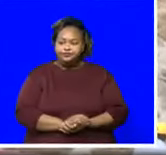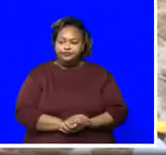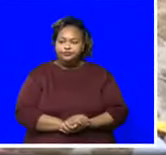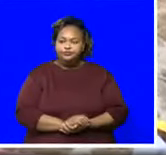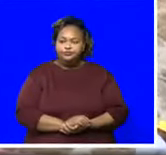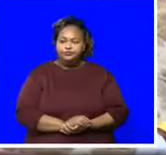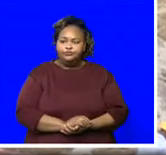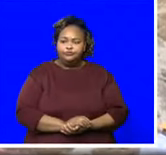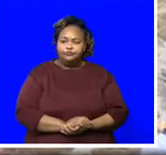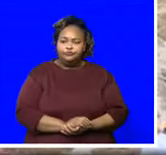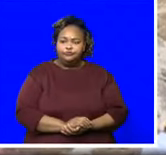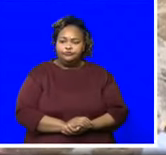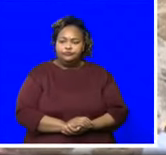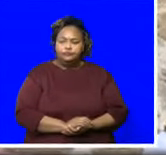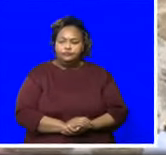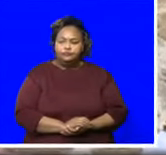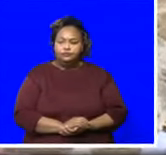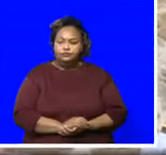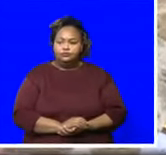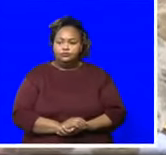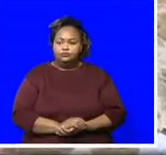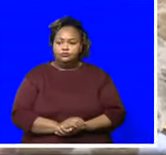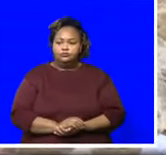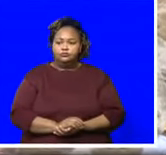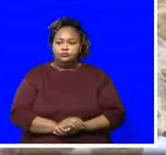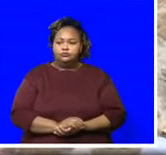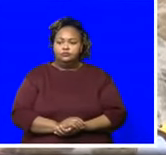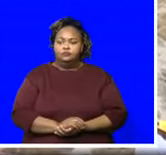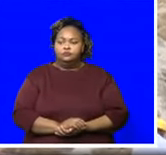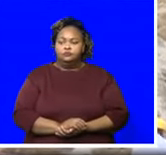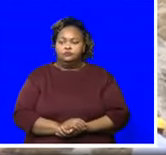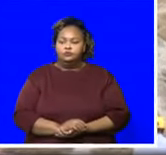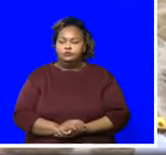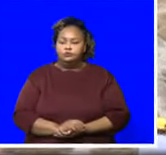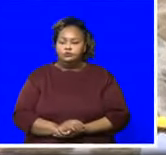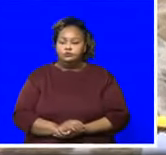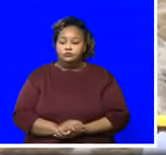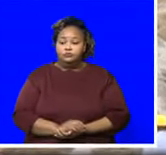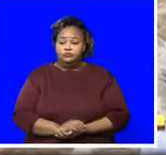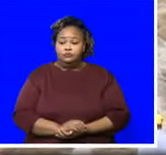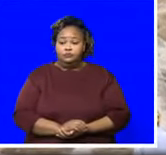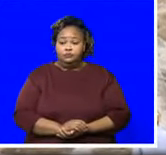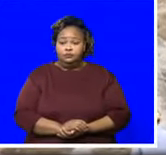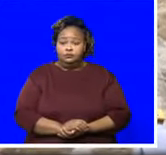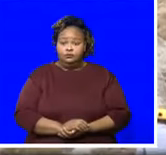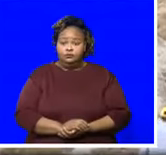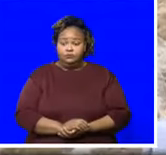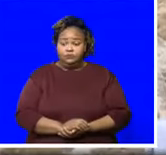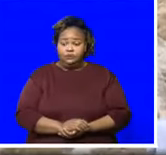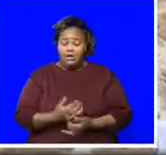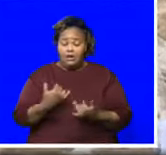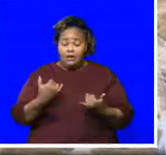lesikiso senda iblinding ngesi engineering so engineering